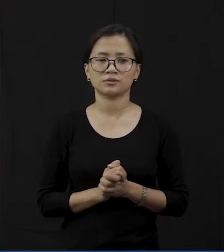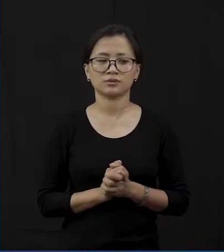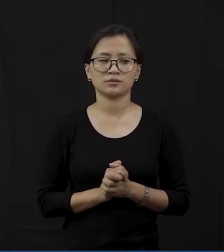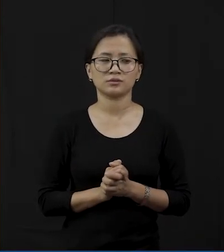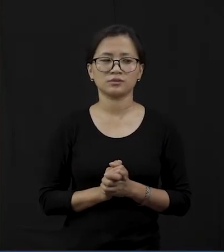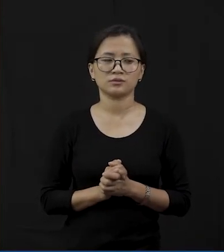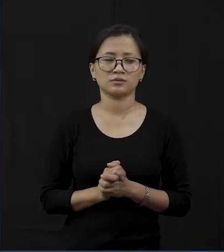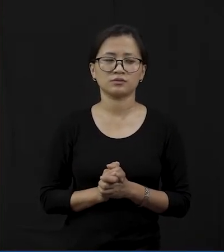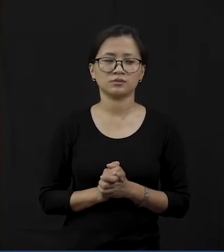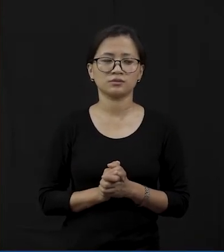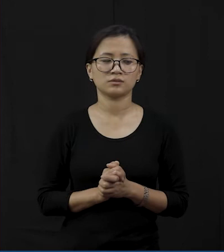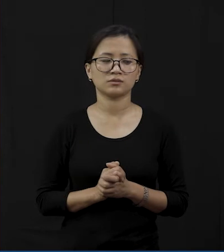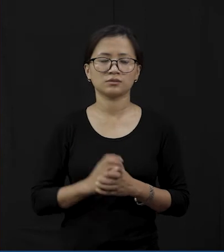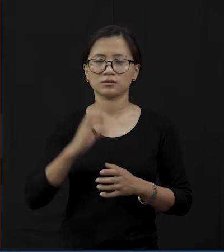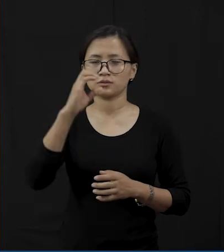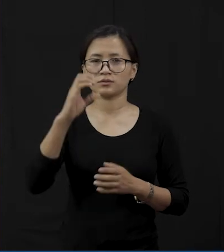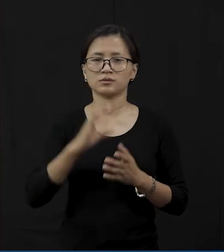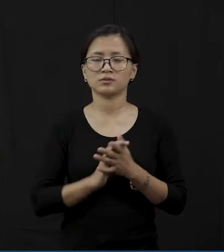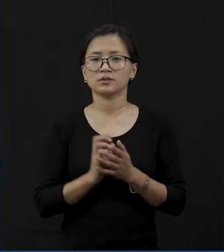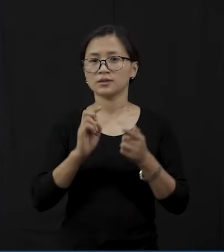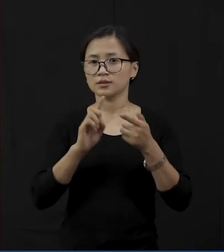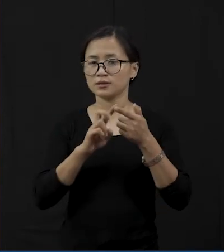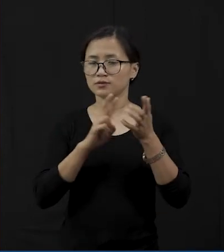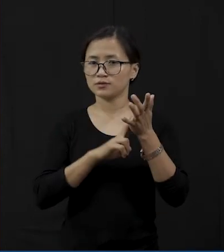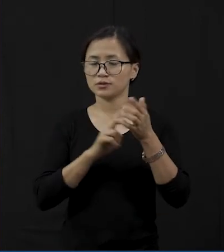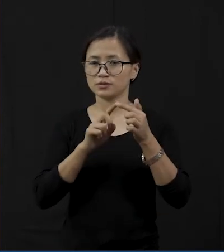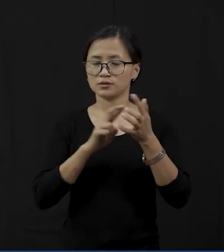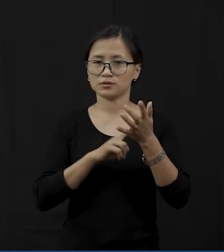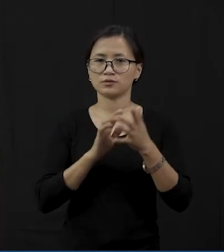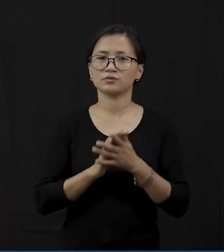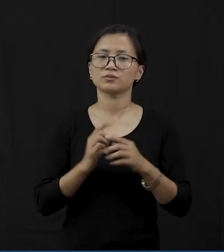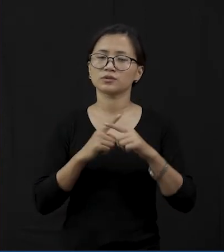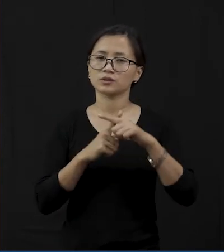even. See, we have even plus odd.